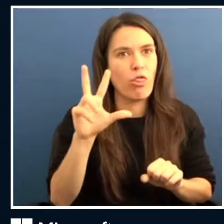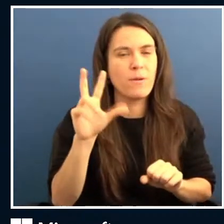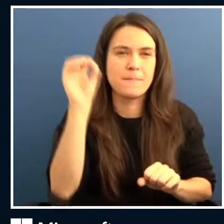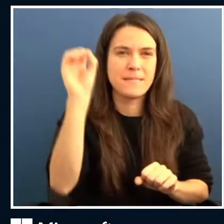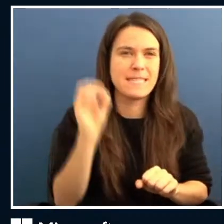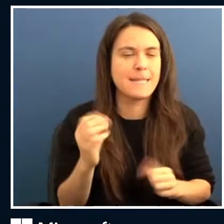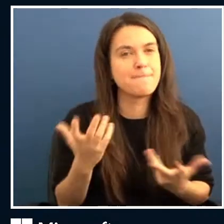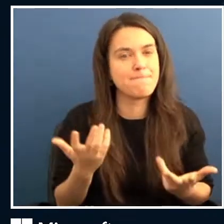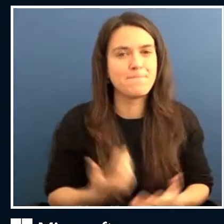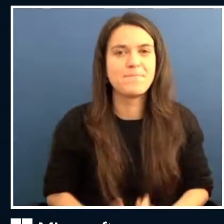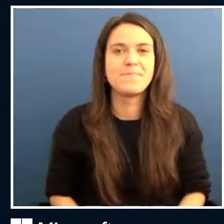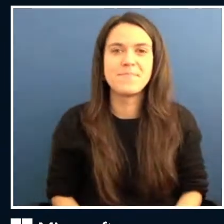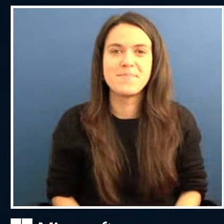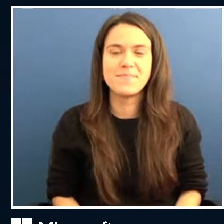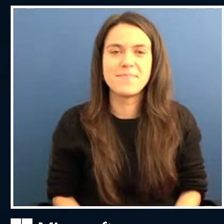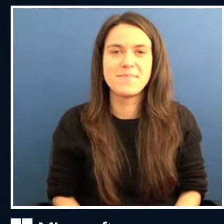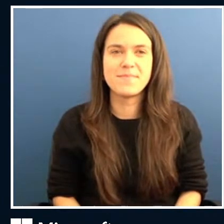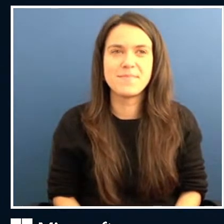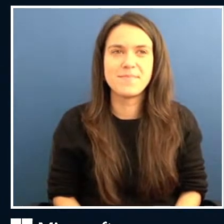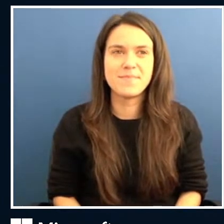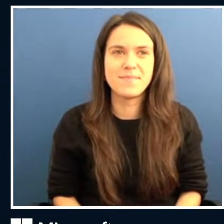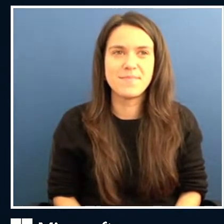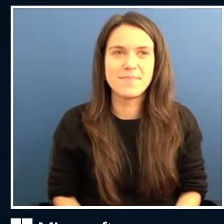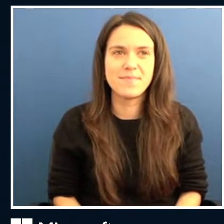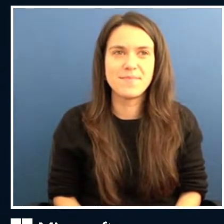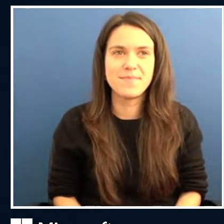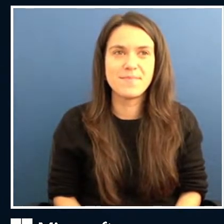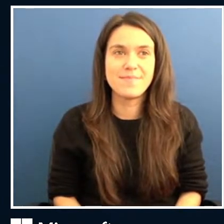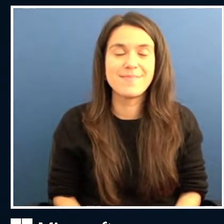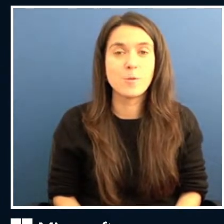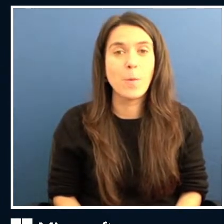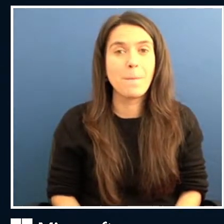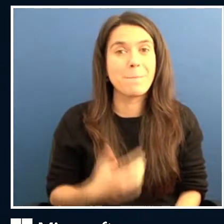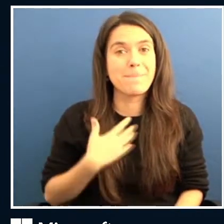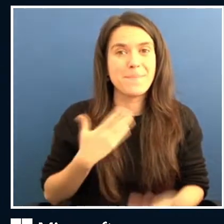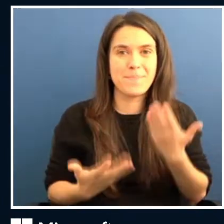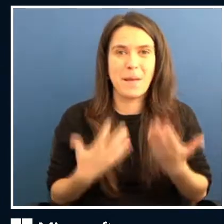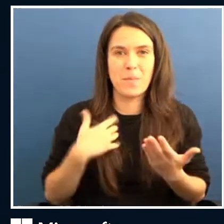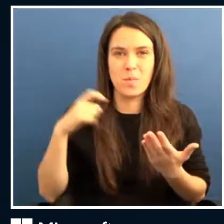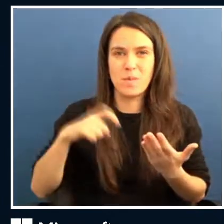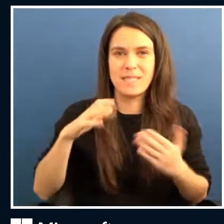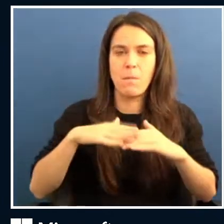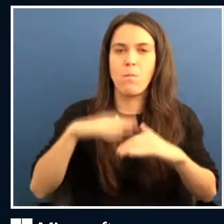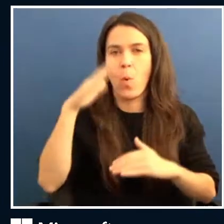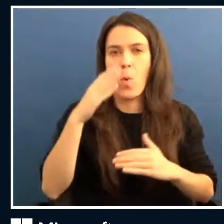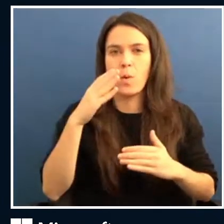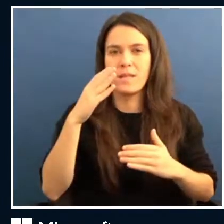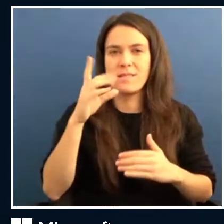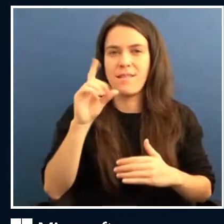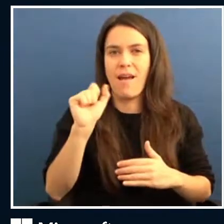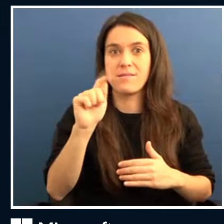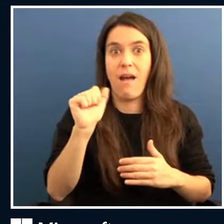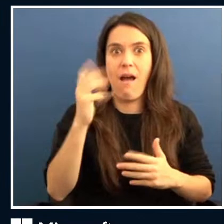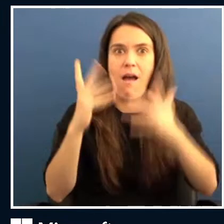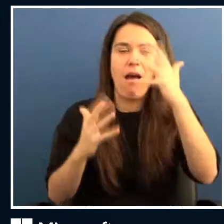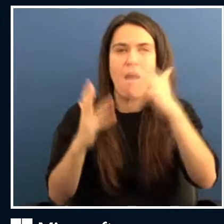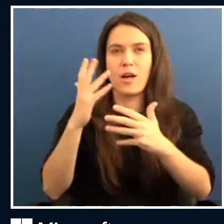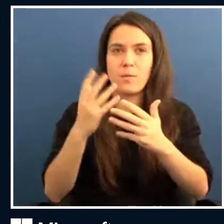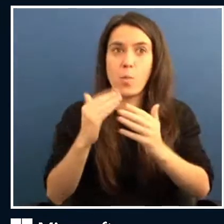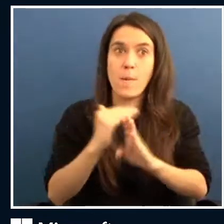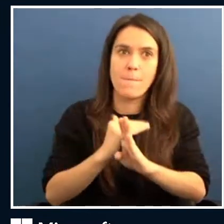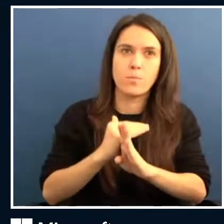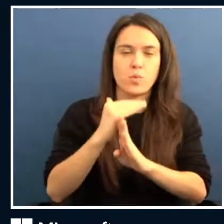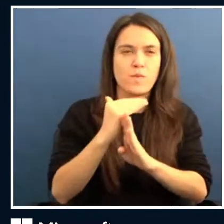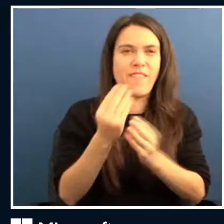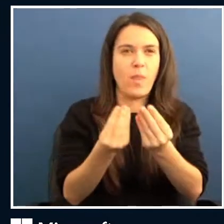which we should probably add more data to improve the quality of this model, which ultimately comes back to our point